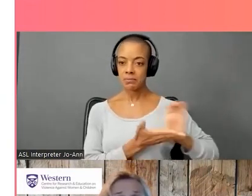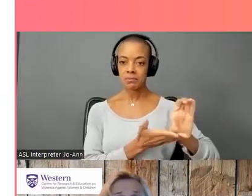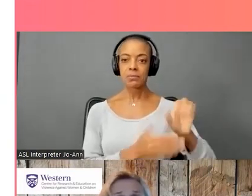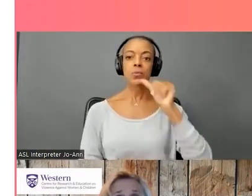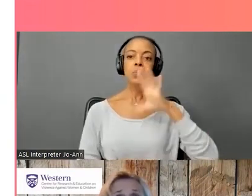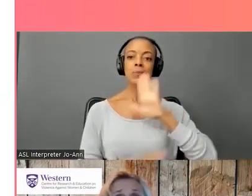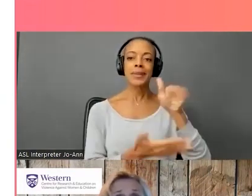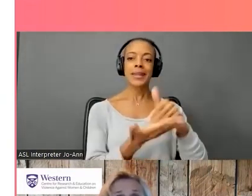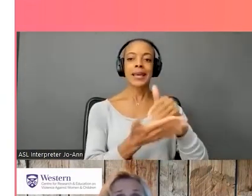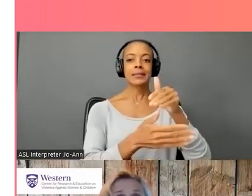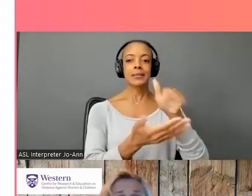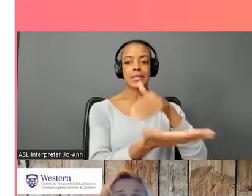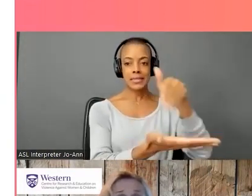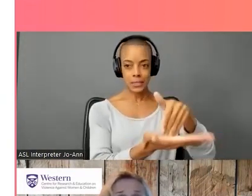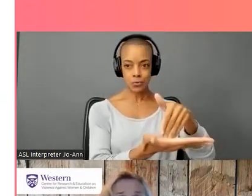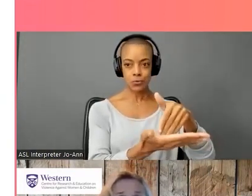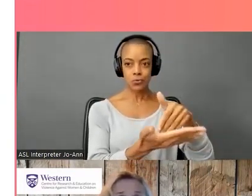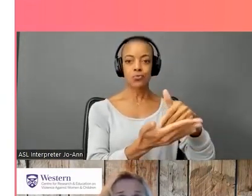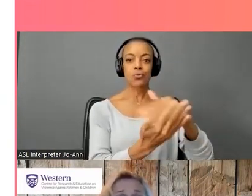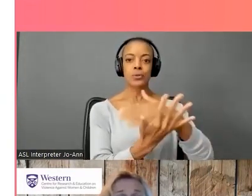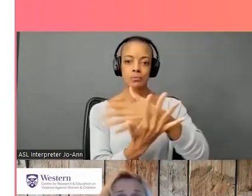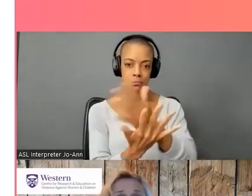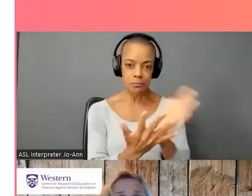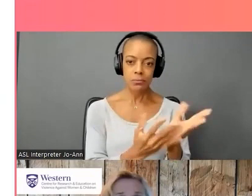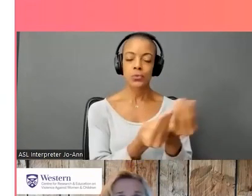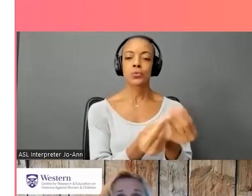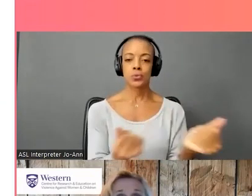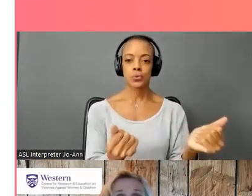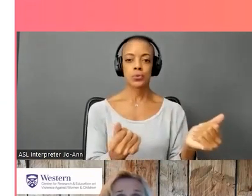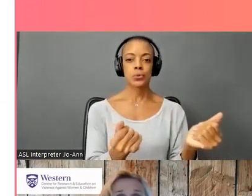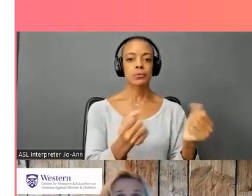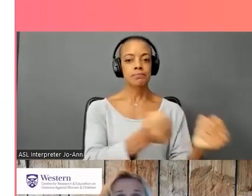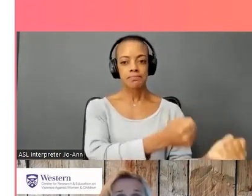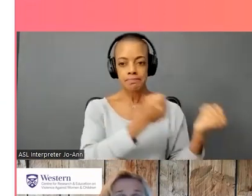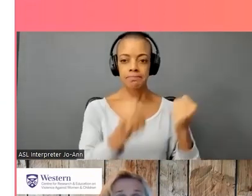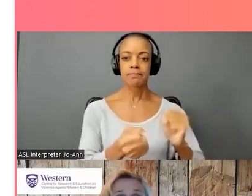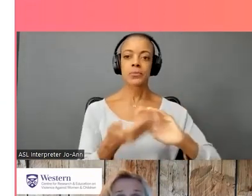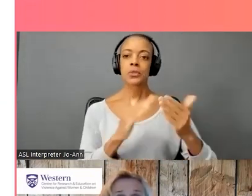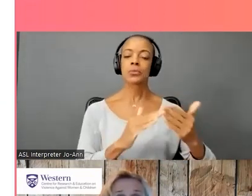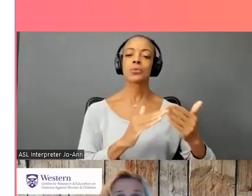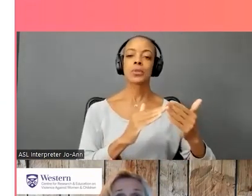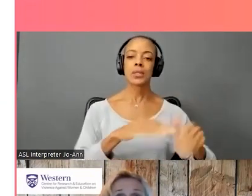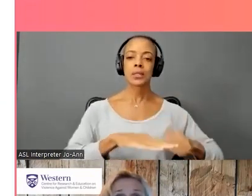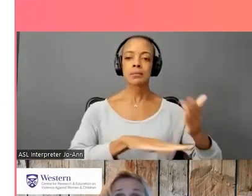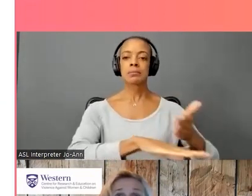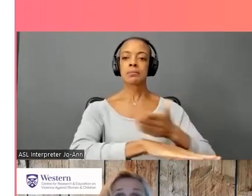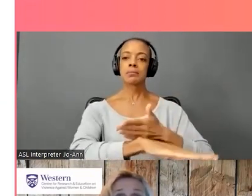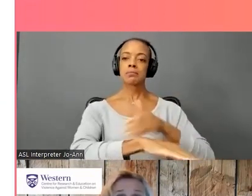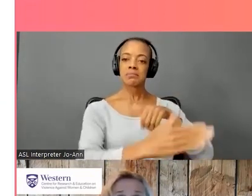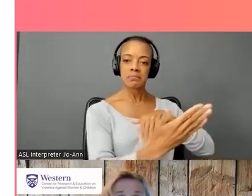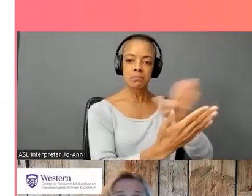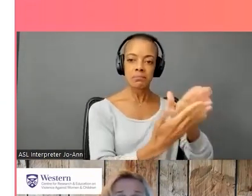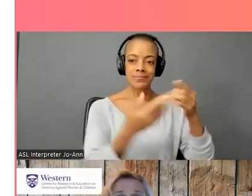the Centers, Cross-Sectoral Solutions, Strengthening Community Capacity to Address the